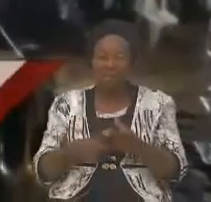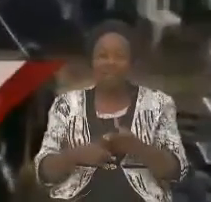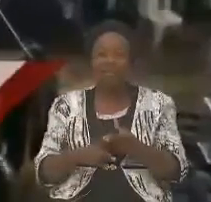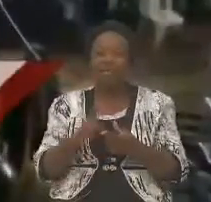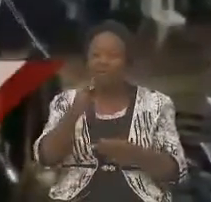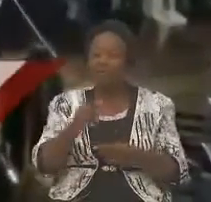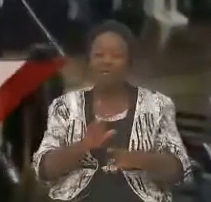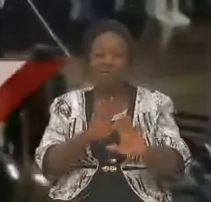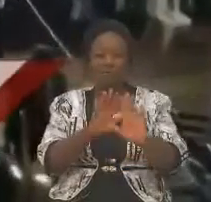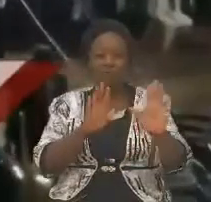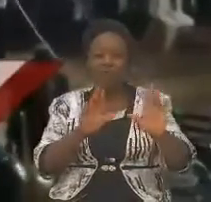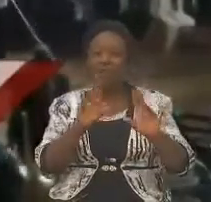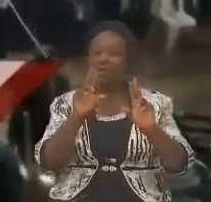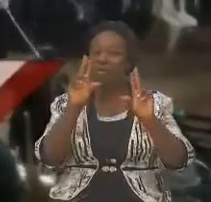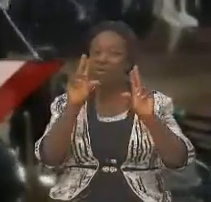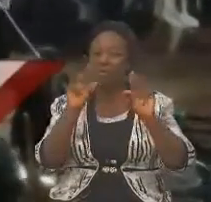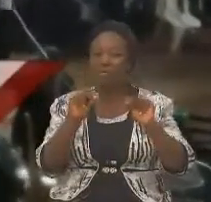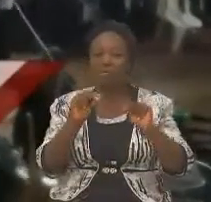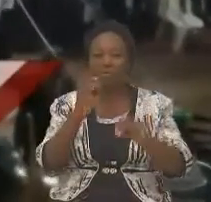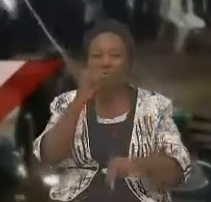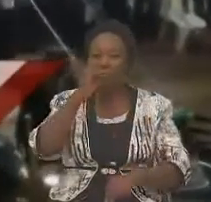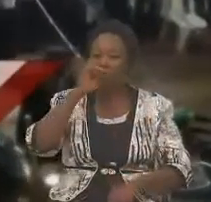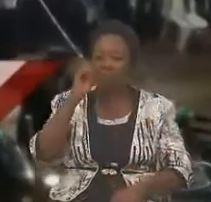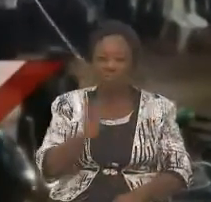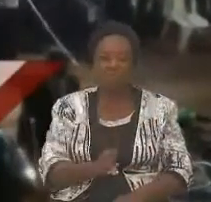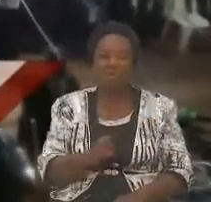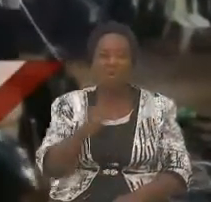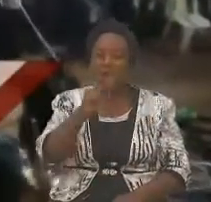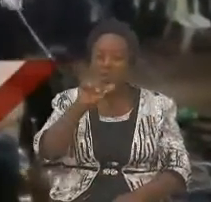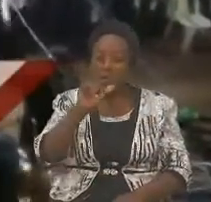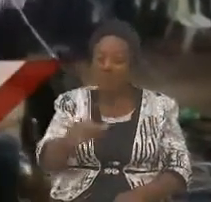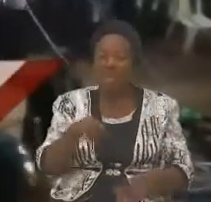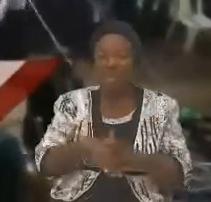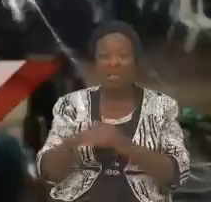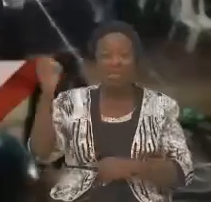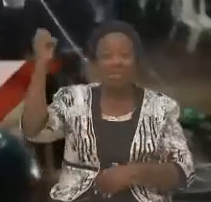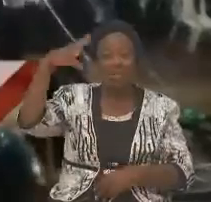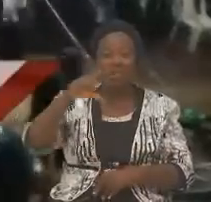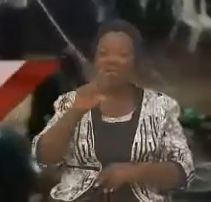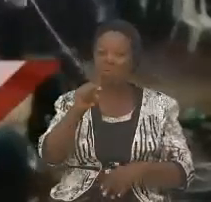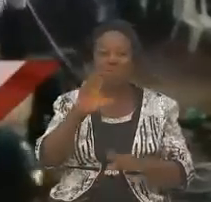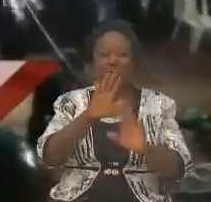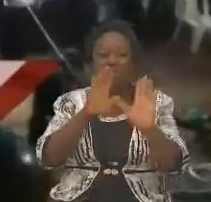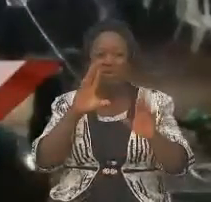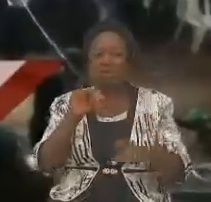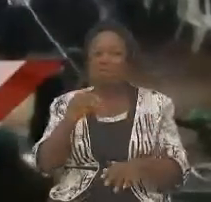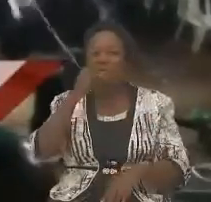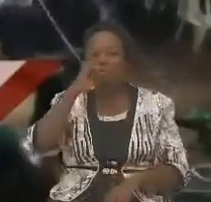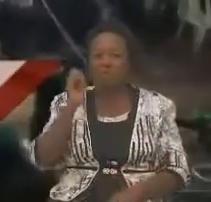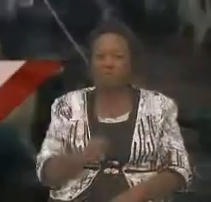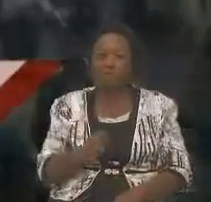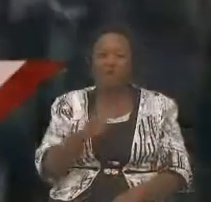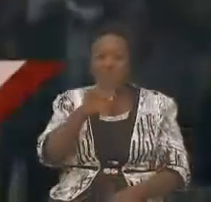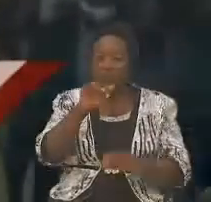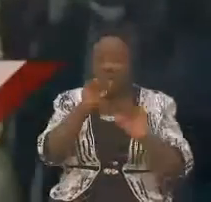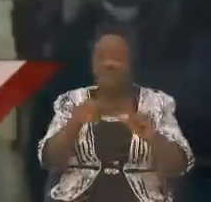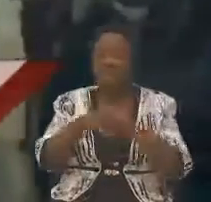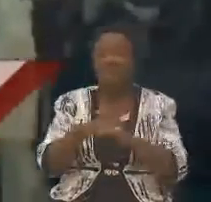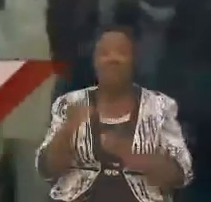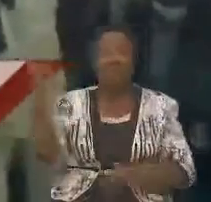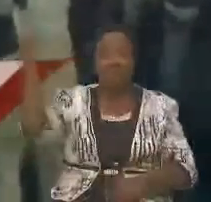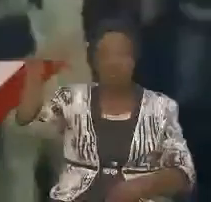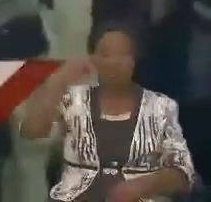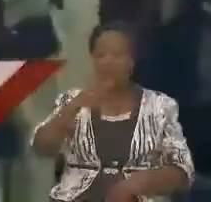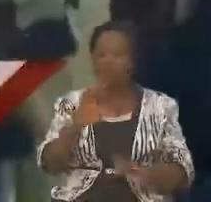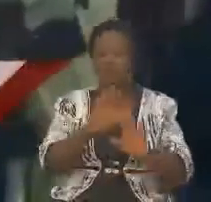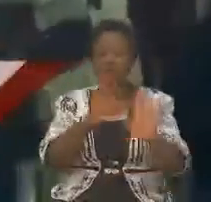You stay in the rain, you fear no evil. You stay in the sun, you fear no evil. You go on the road, you